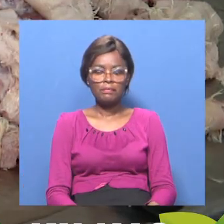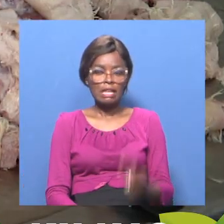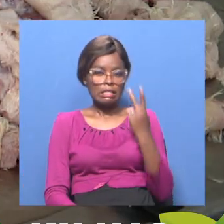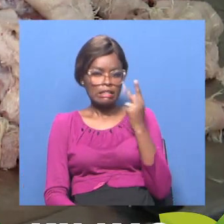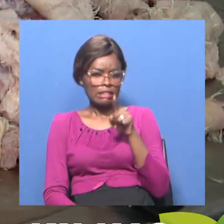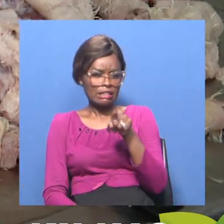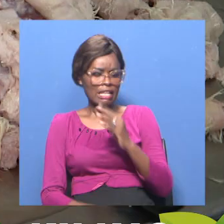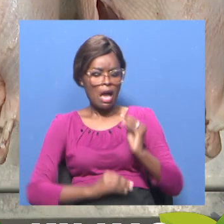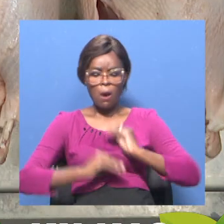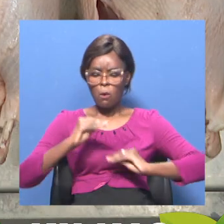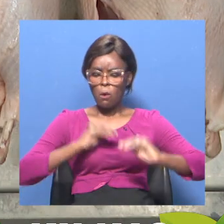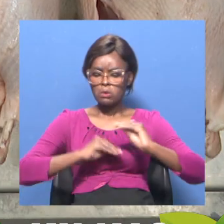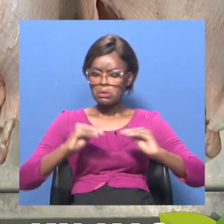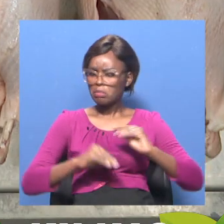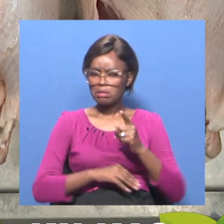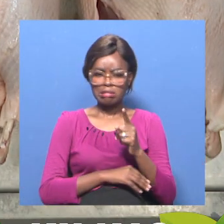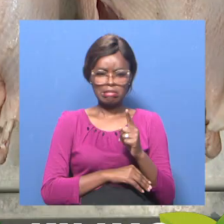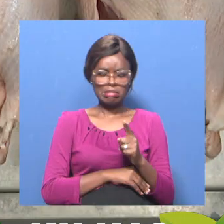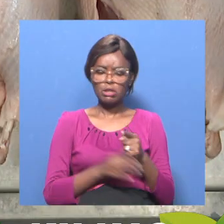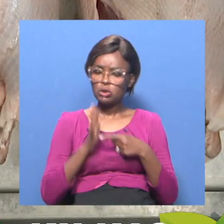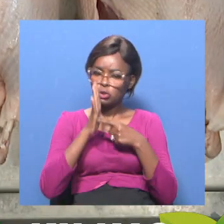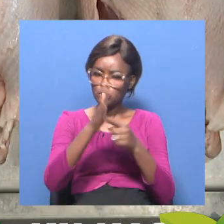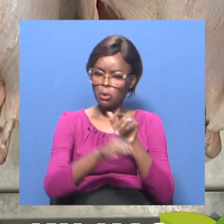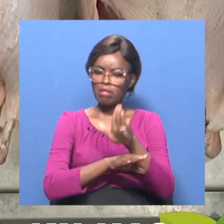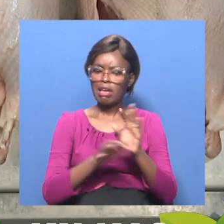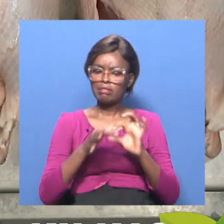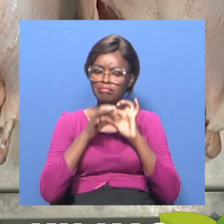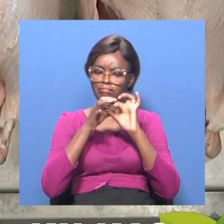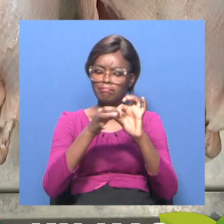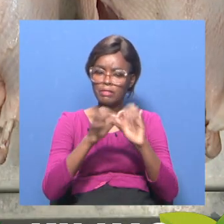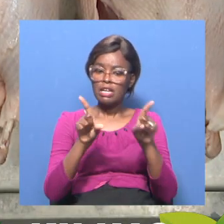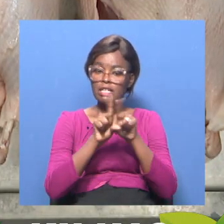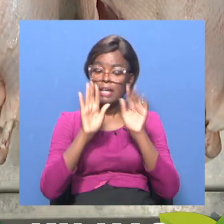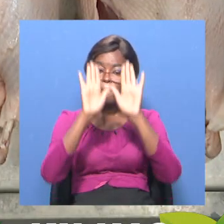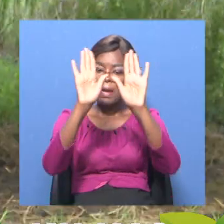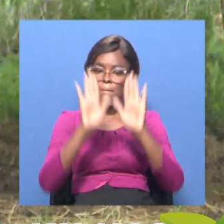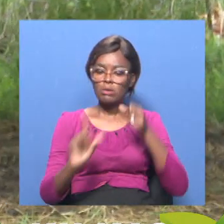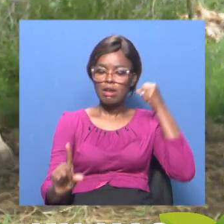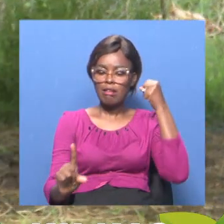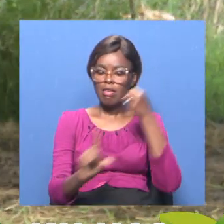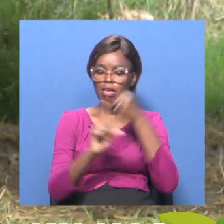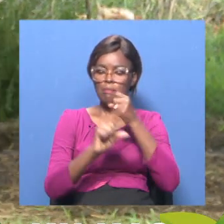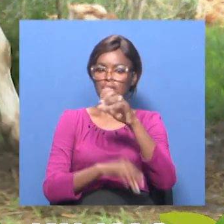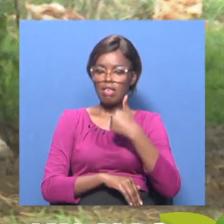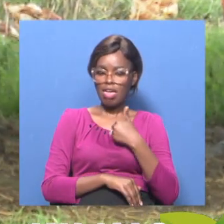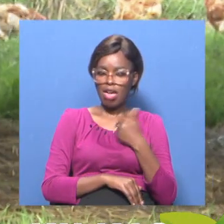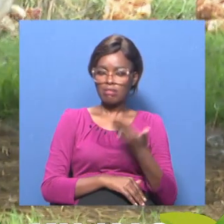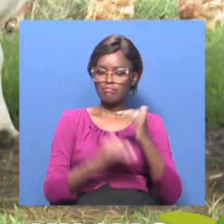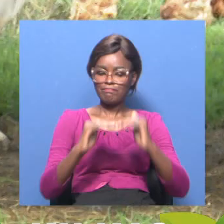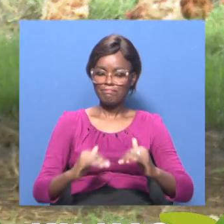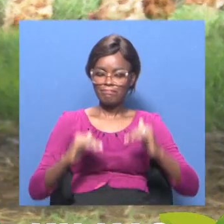Witnessing their contributions firsthand showcased their resilience and the significant impact they have on